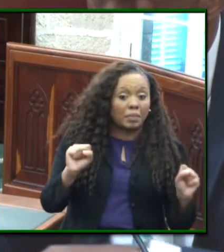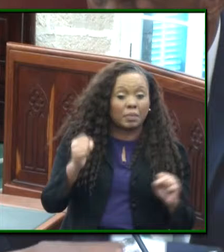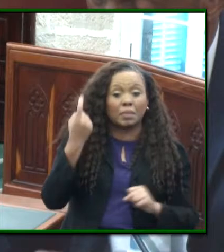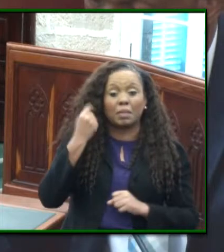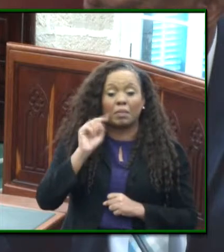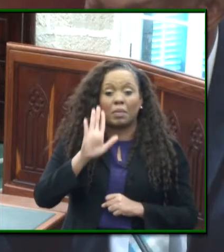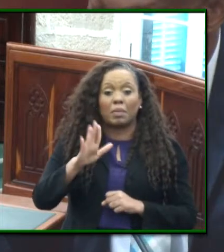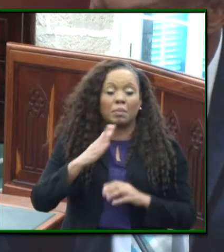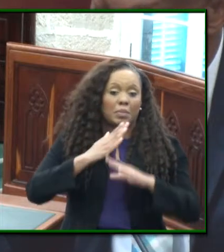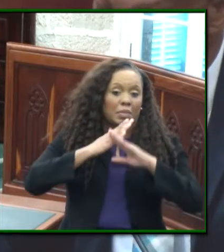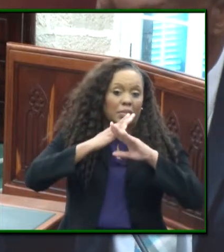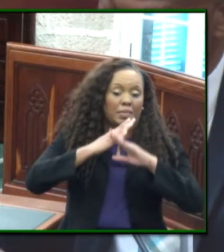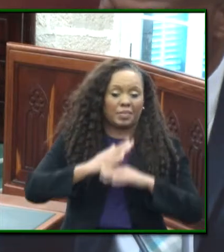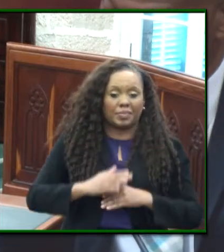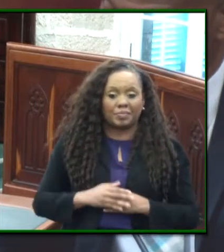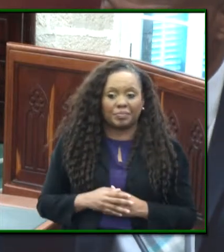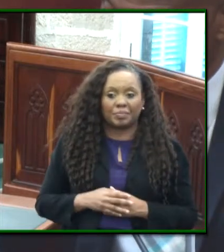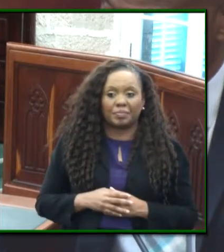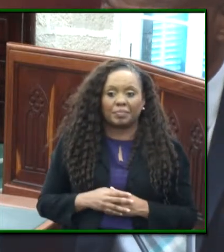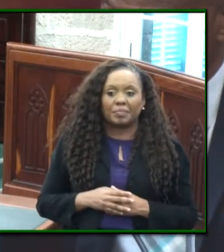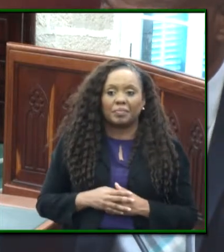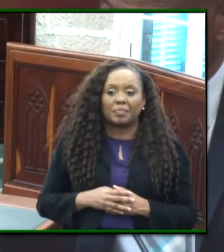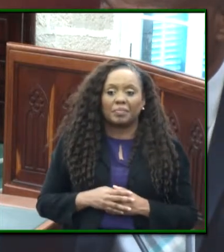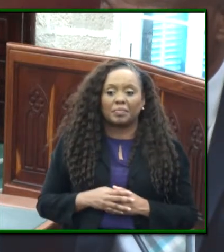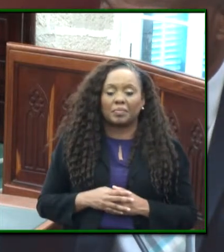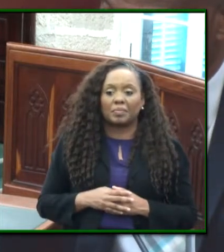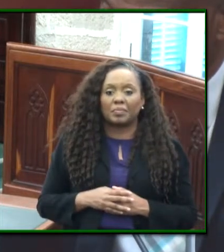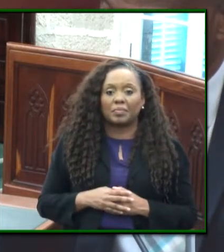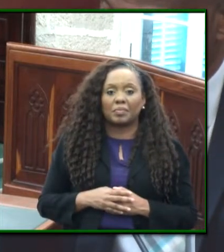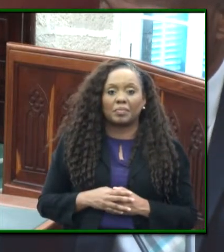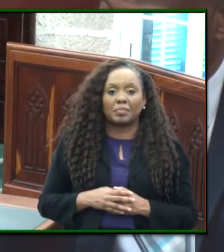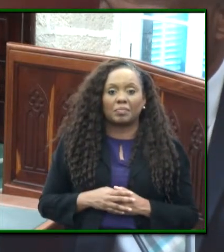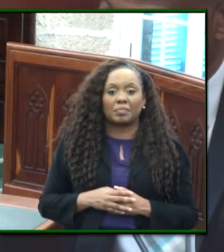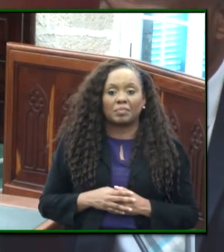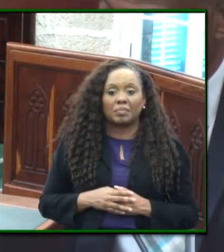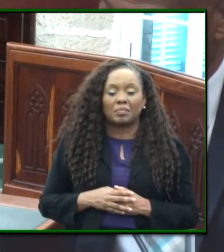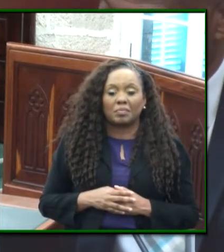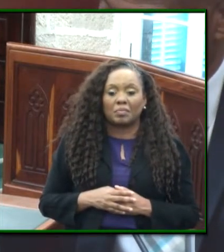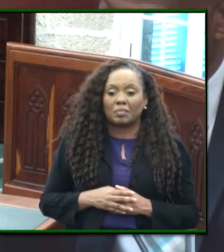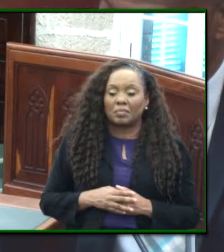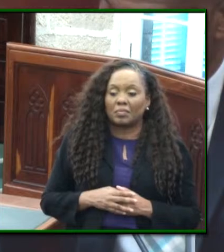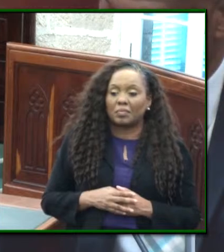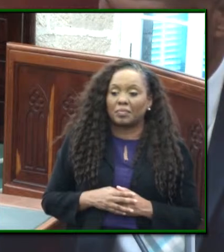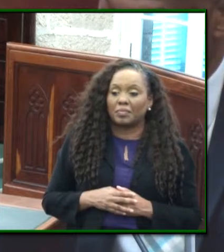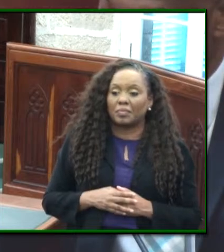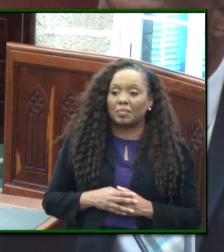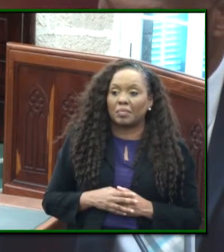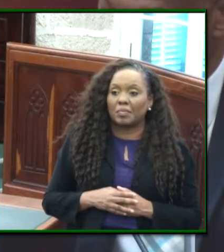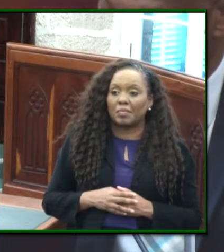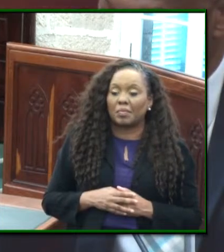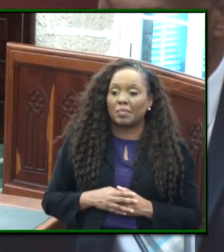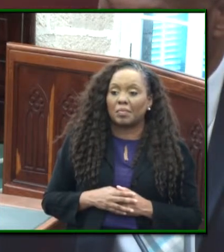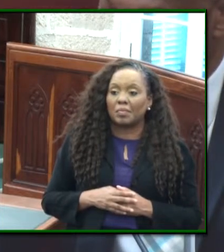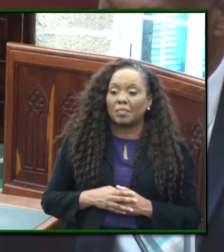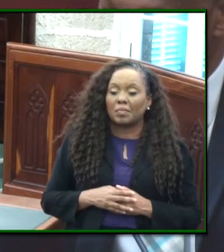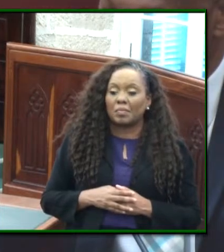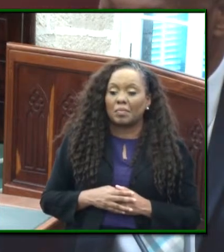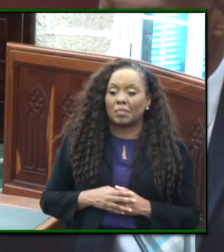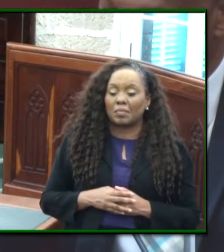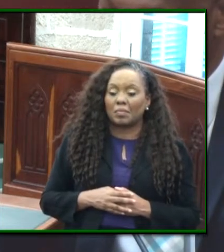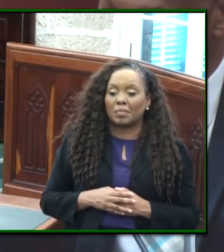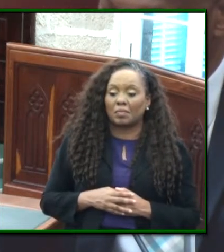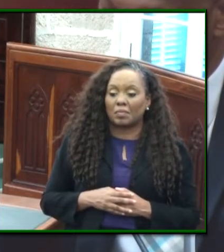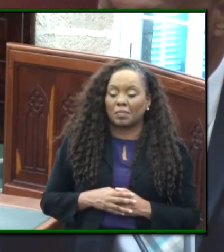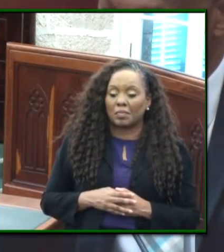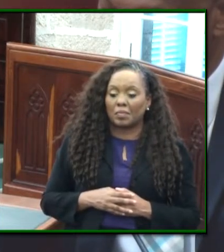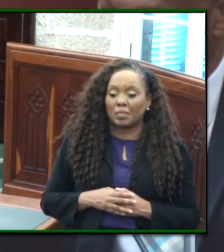though, it has now become quite commonplace for the police service, the investigators, when they